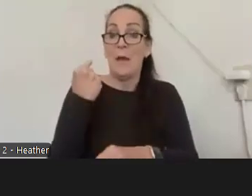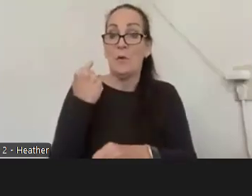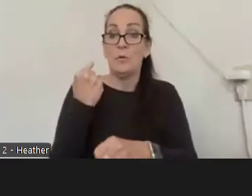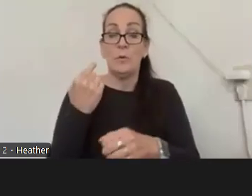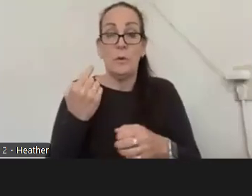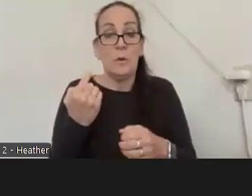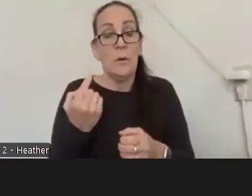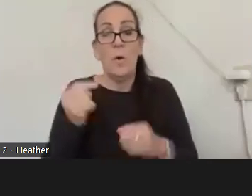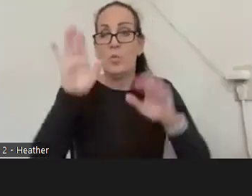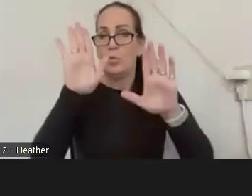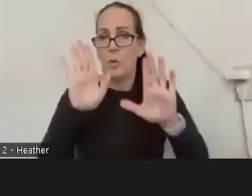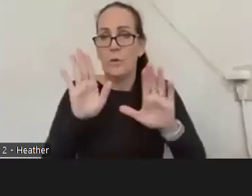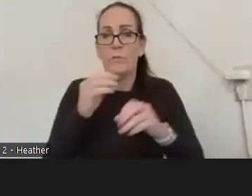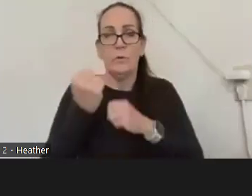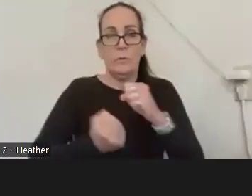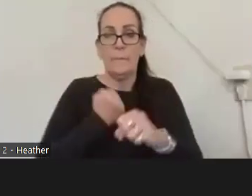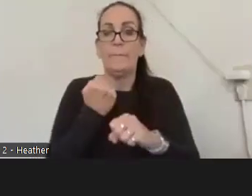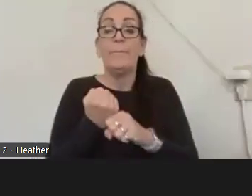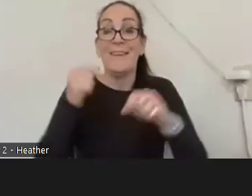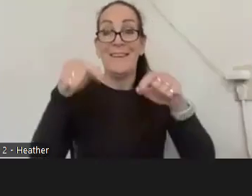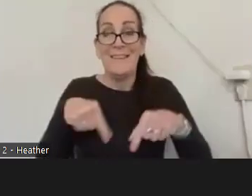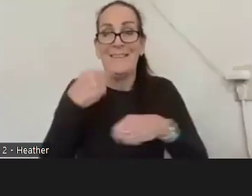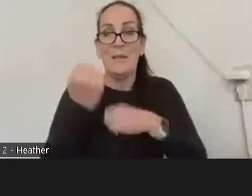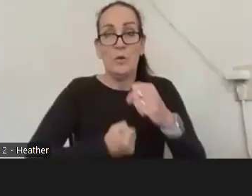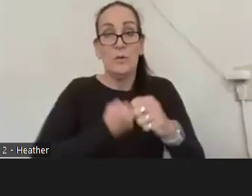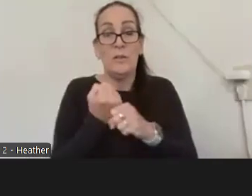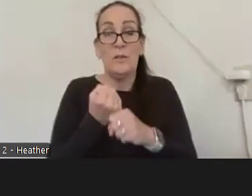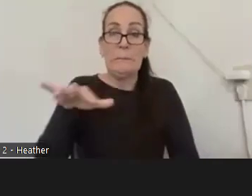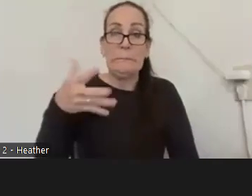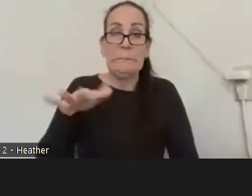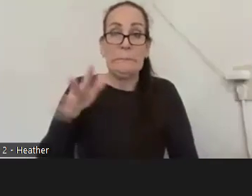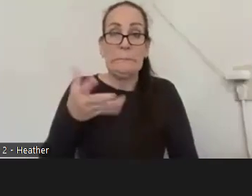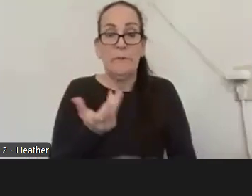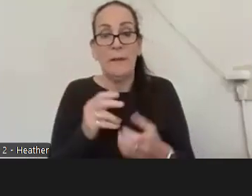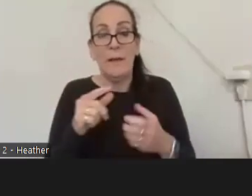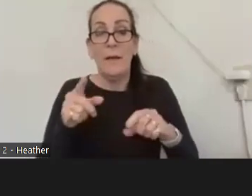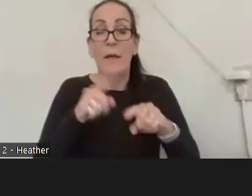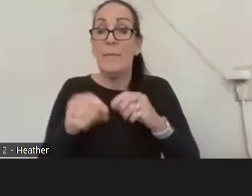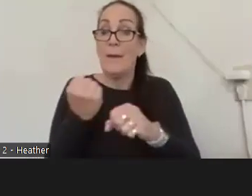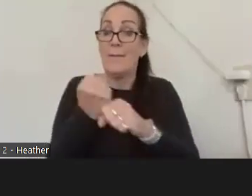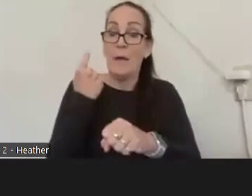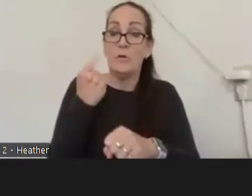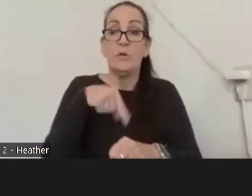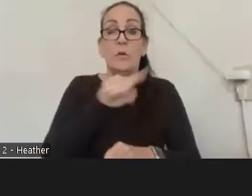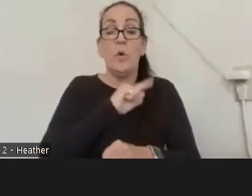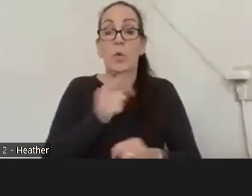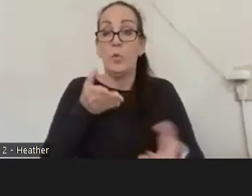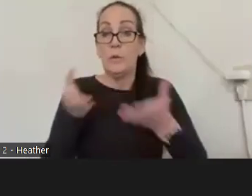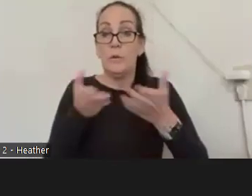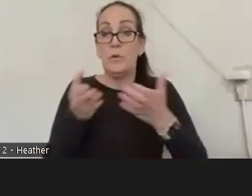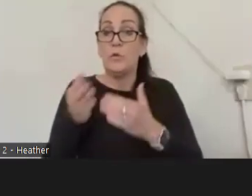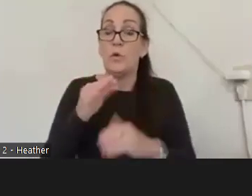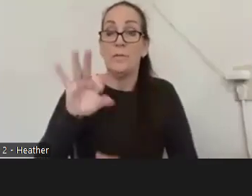a phenomenal year for us. This year is not looking so good, but last year we served 90% of our clients, which